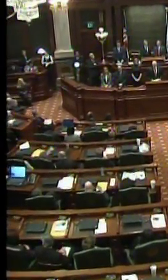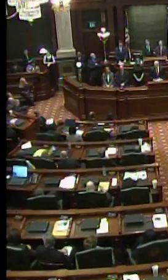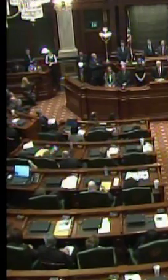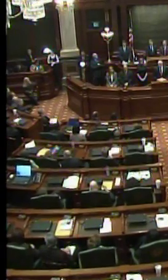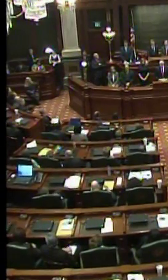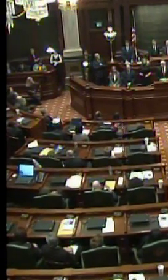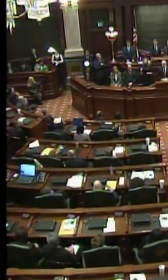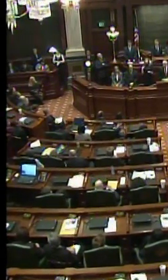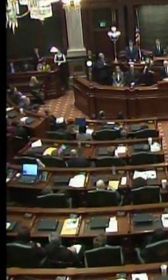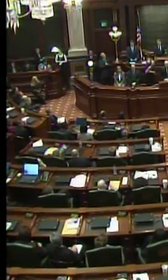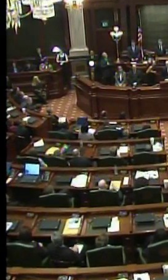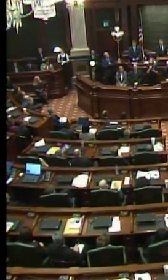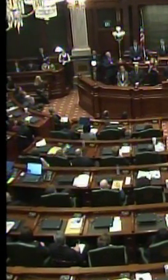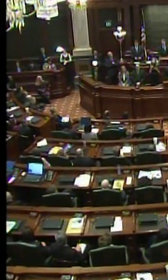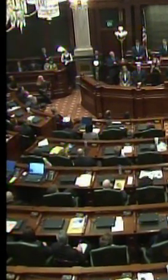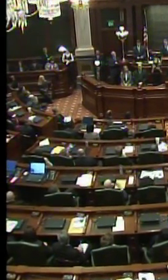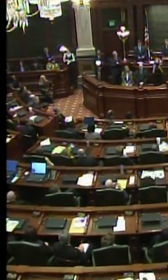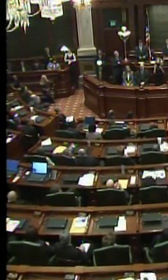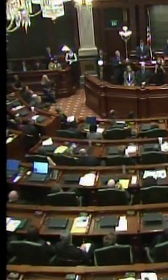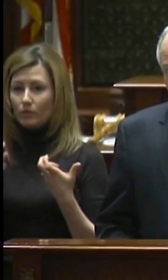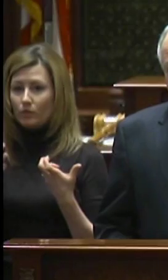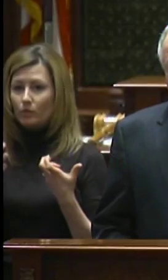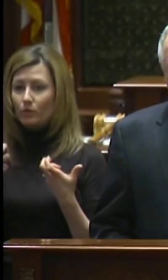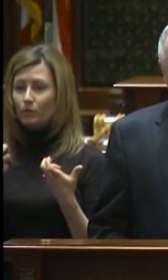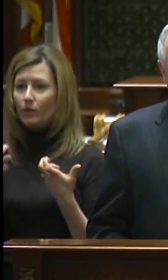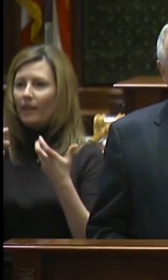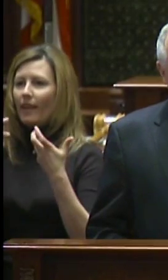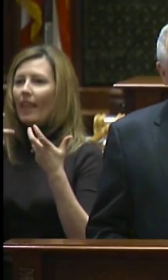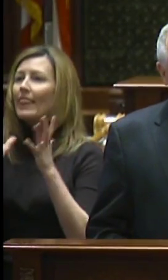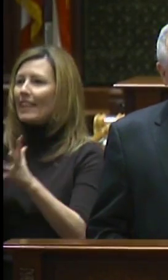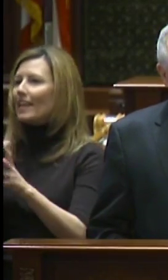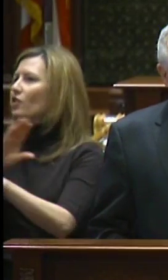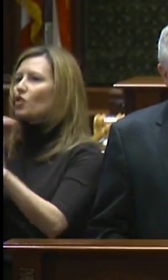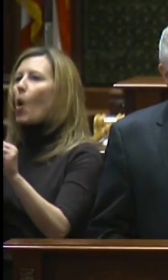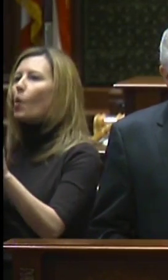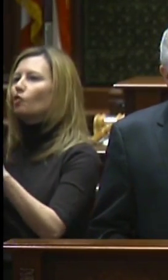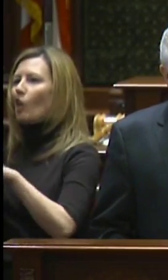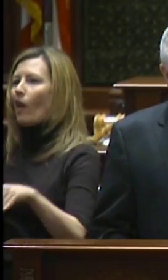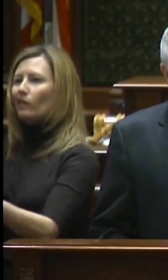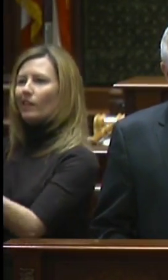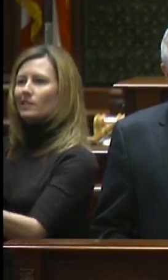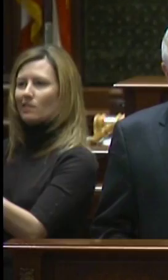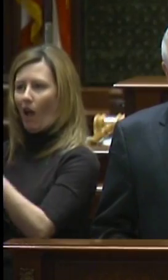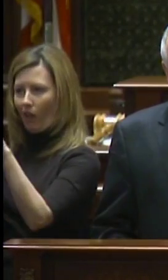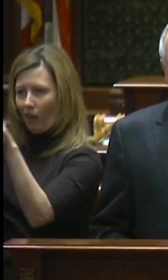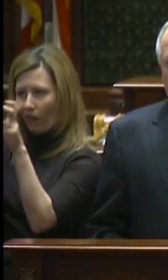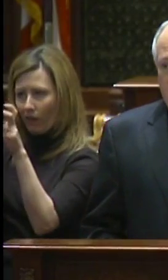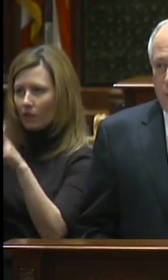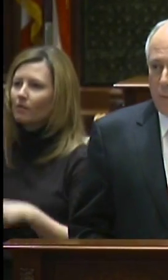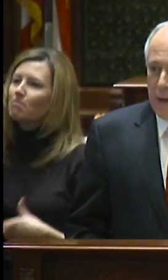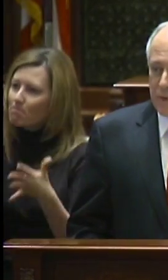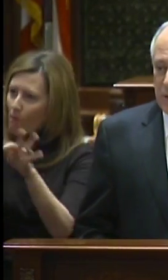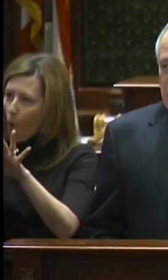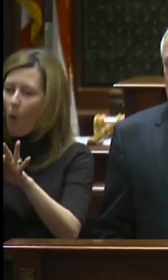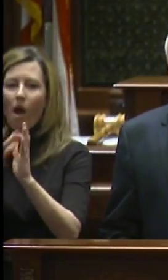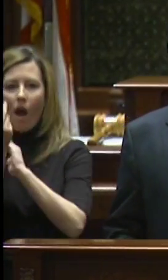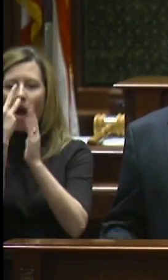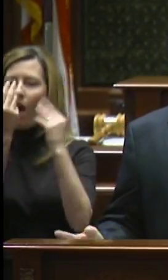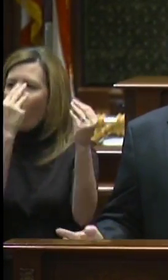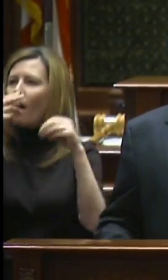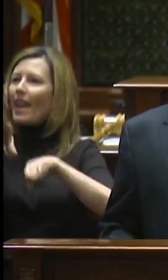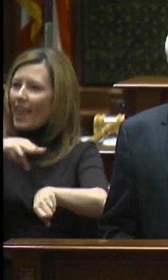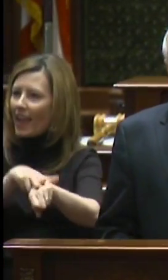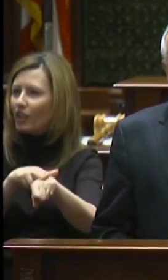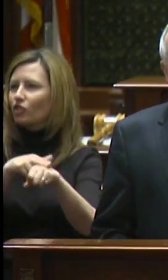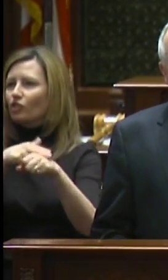We want to leave no child inside in Illinois. I believe that it's important for kids to get outside in nature with their moms and dads and